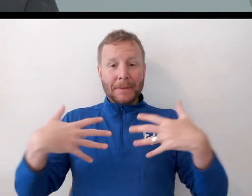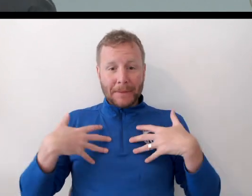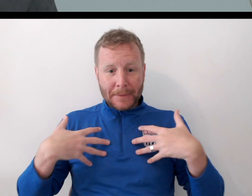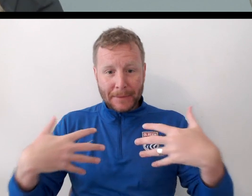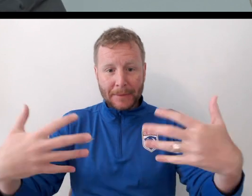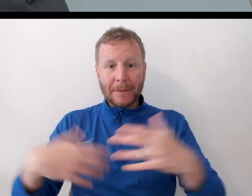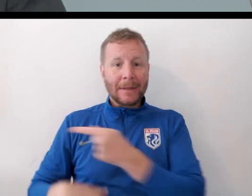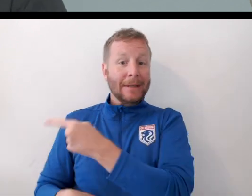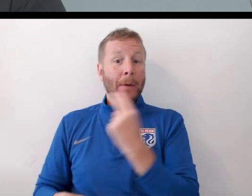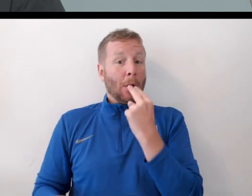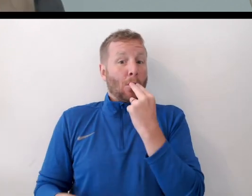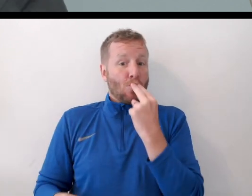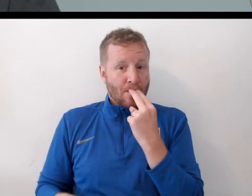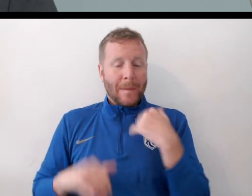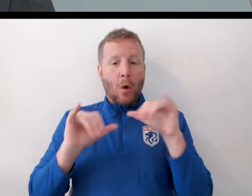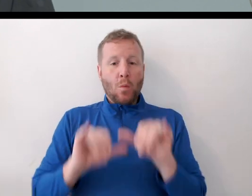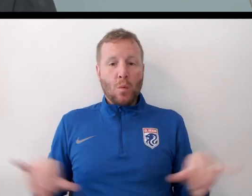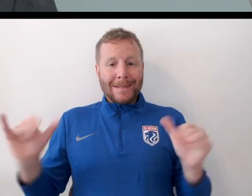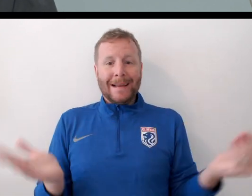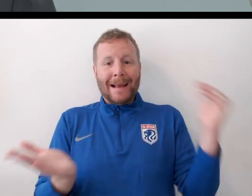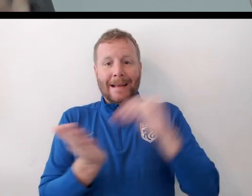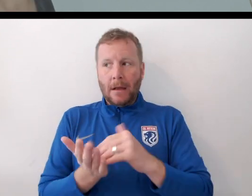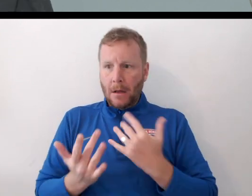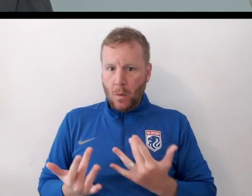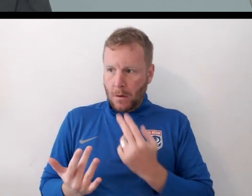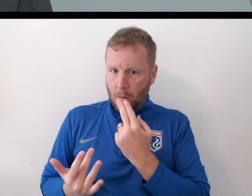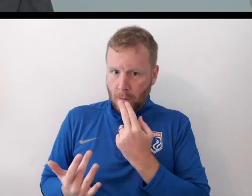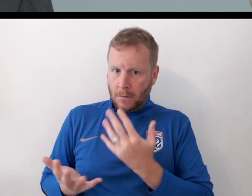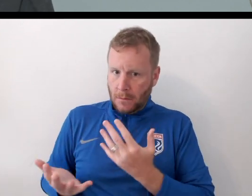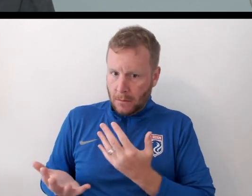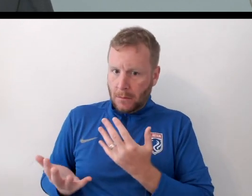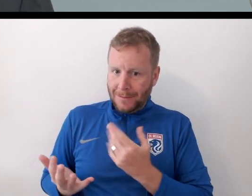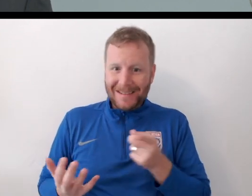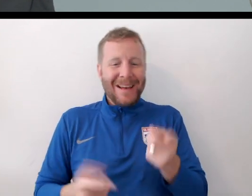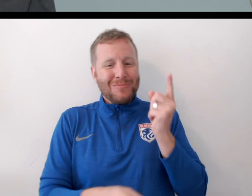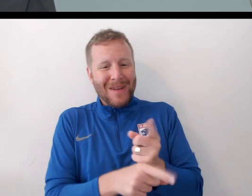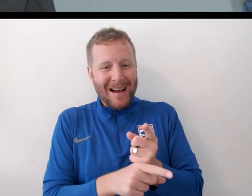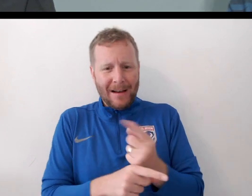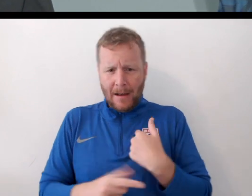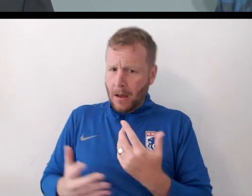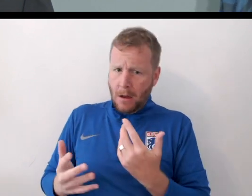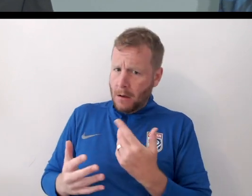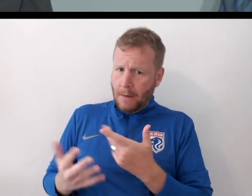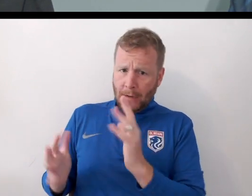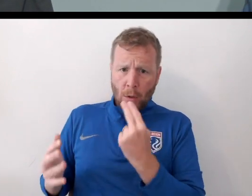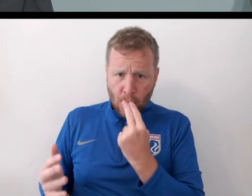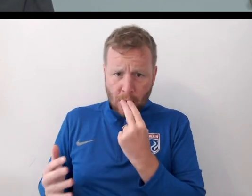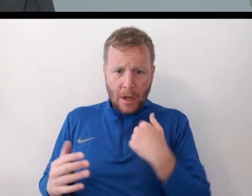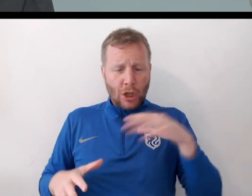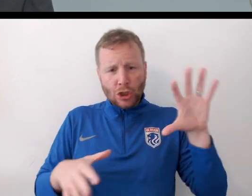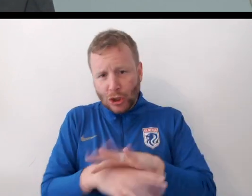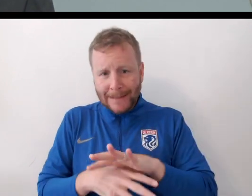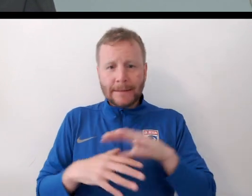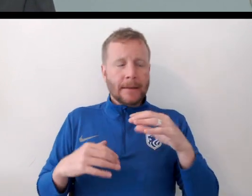Because he blew the whistle. I had to do my routine again. And then I was waiting for the whistle again. And then I told myself, oh, I think you already blew